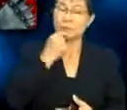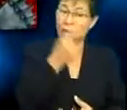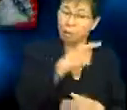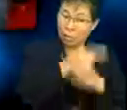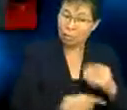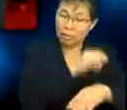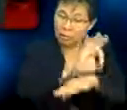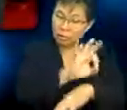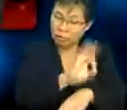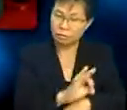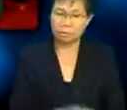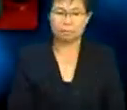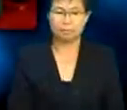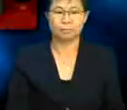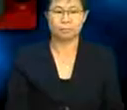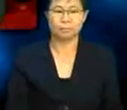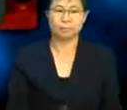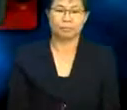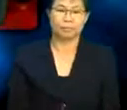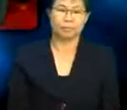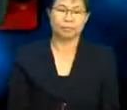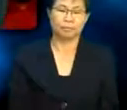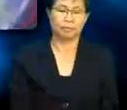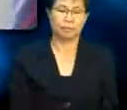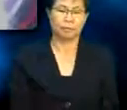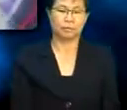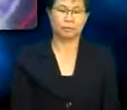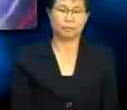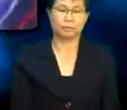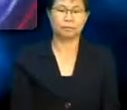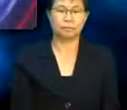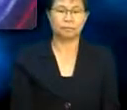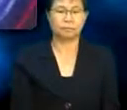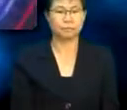Tronten, will tell you about its functions.